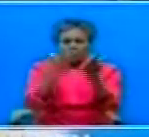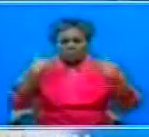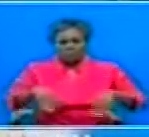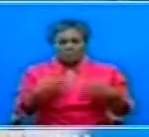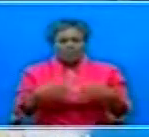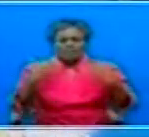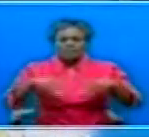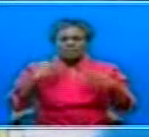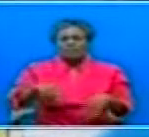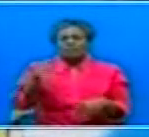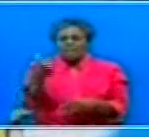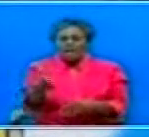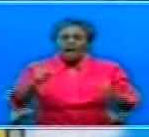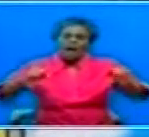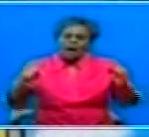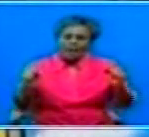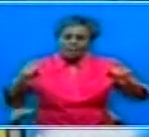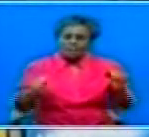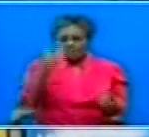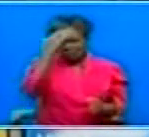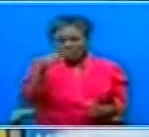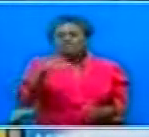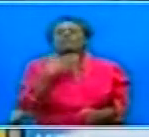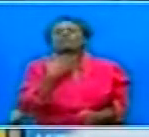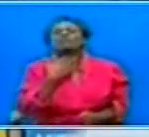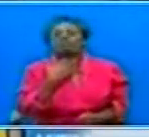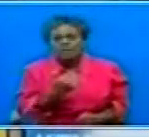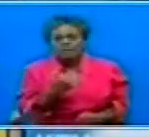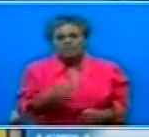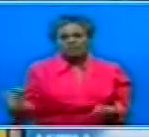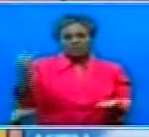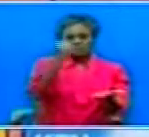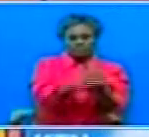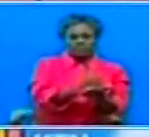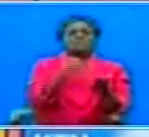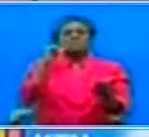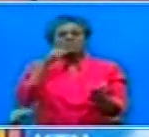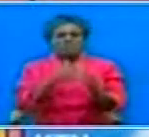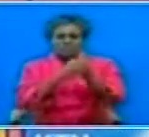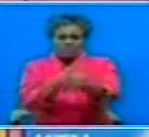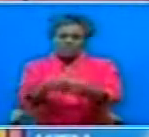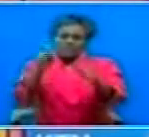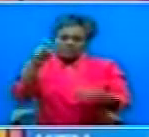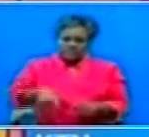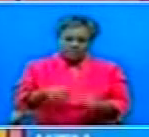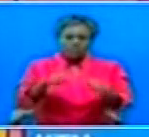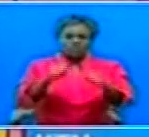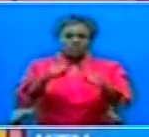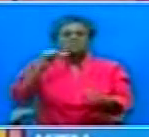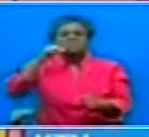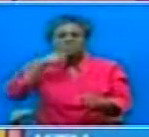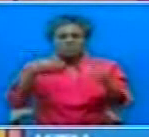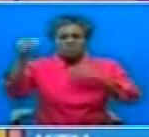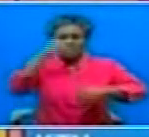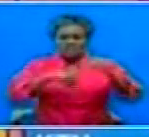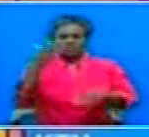Makueni, I'm sure, are very happy because they want to elect new leaders. The move may have brought the prospects of fresh elections